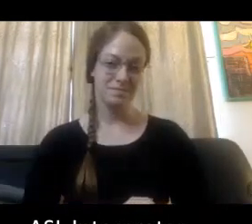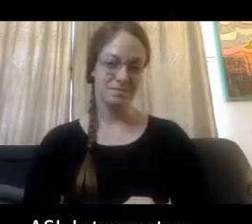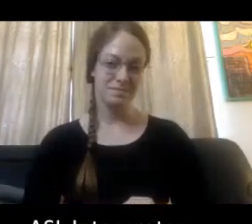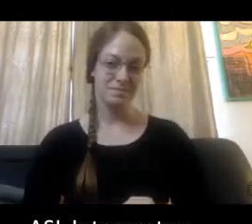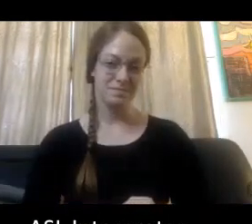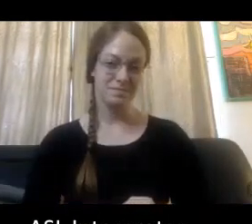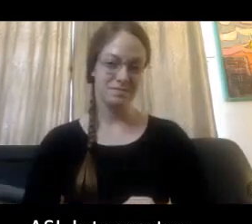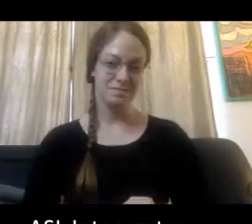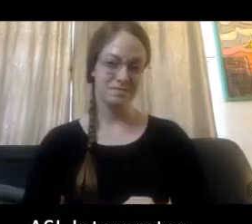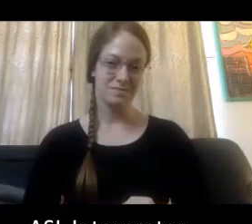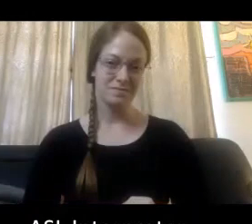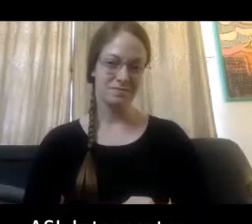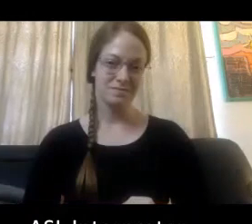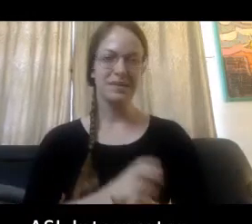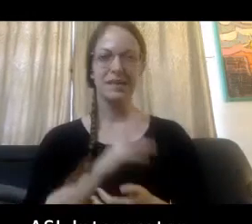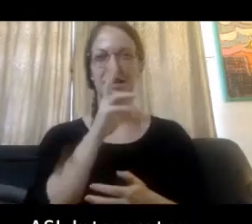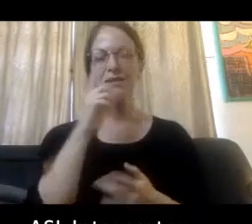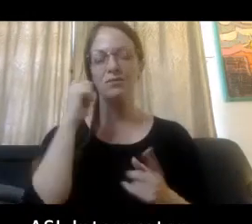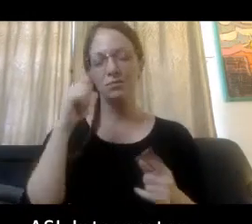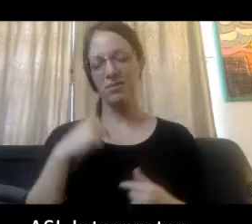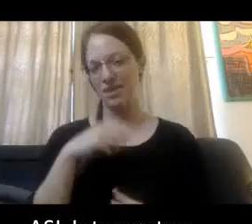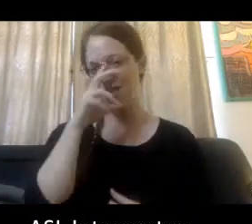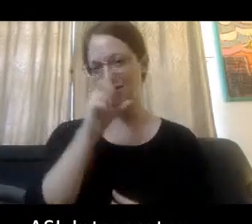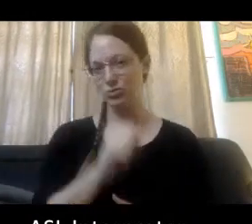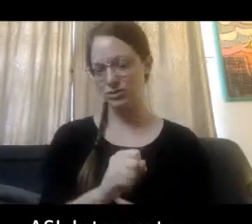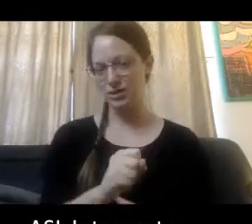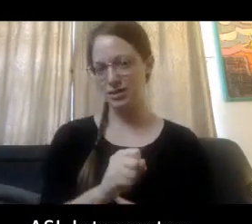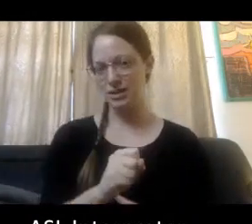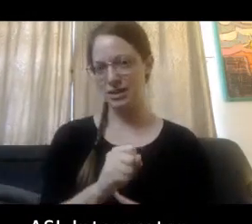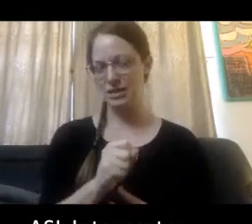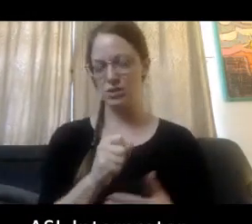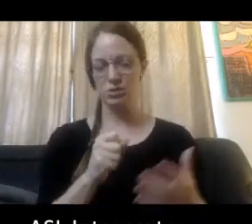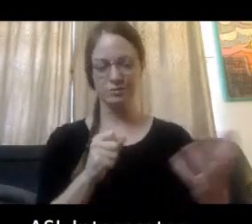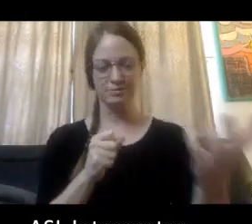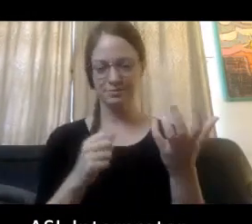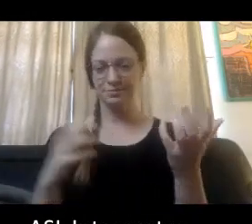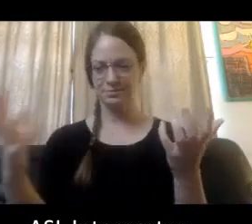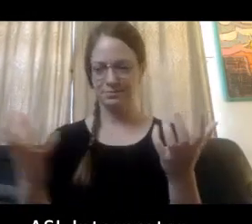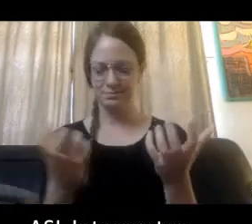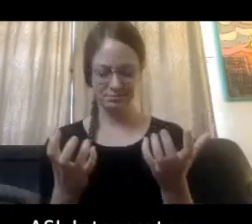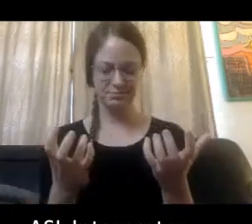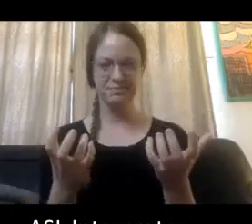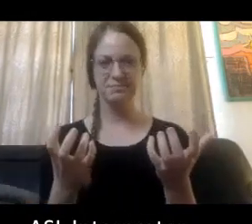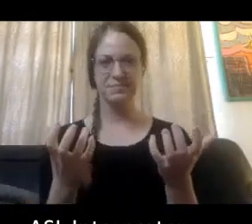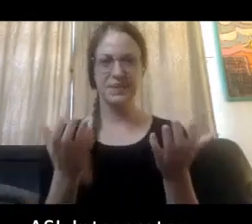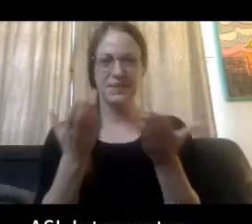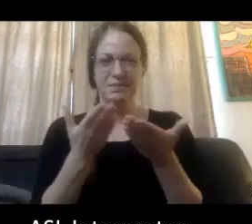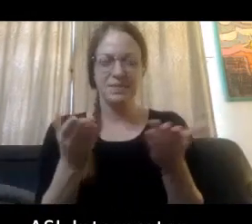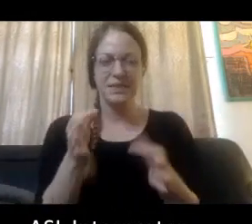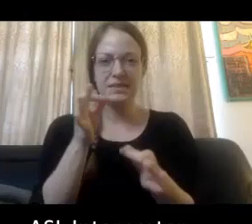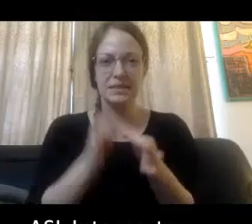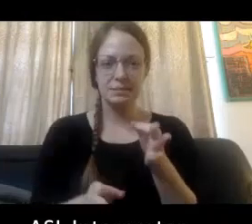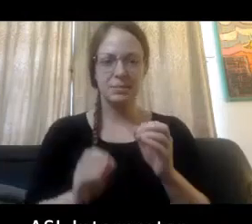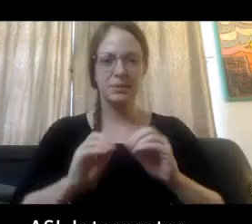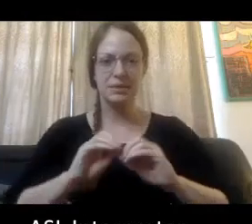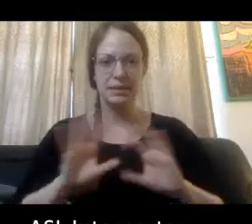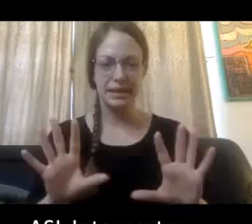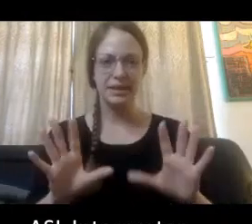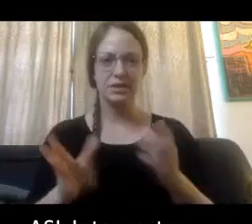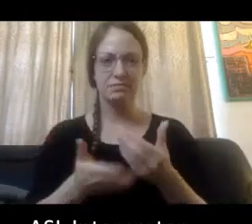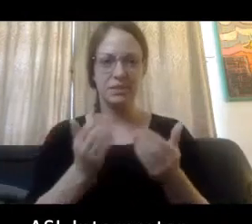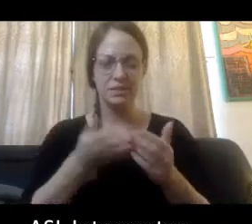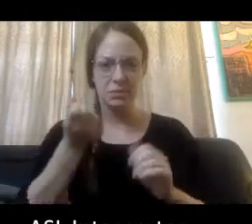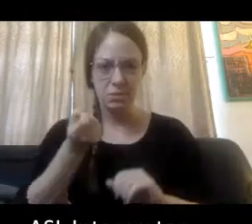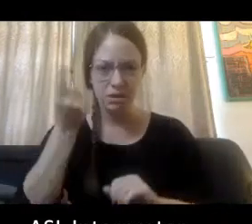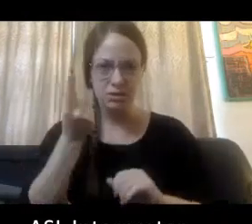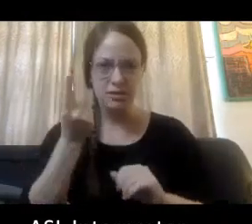things that are straightforward and simple and clear, concise, still